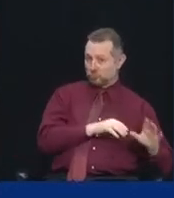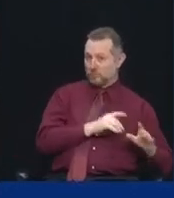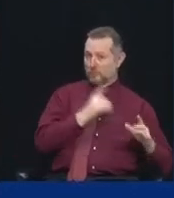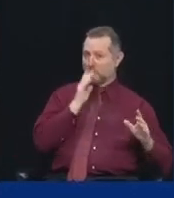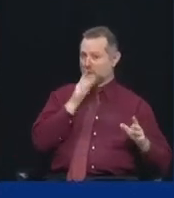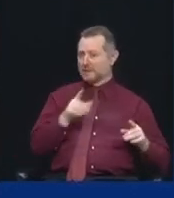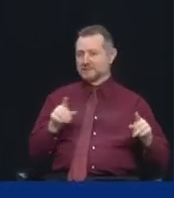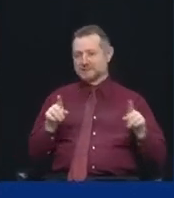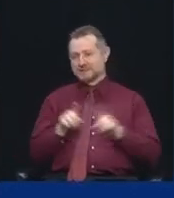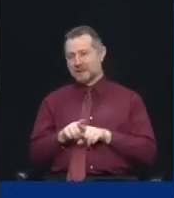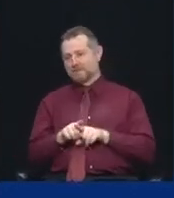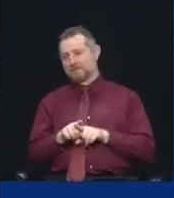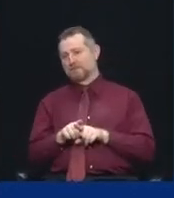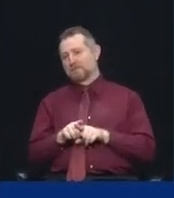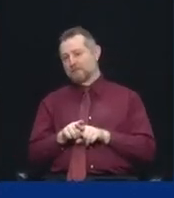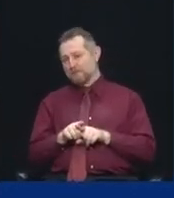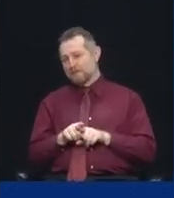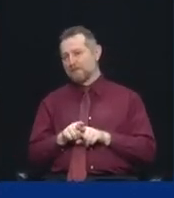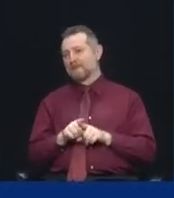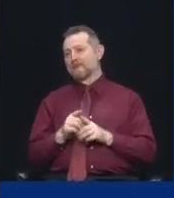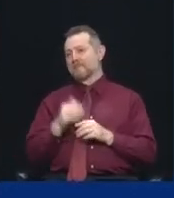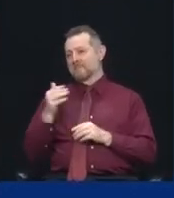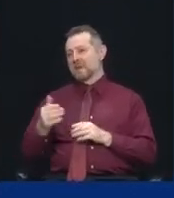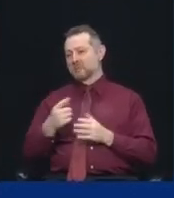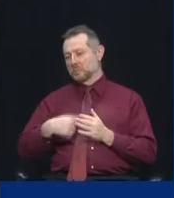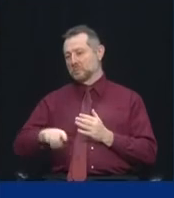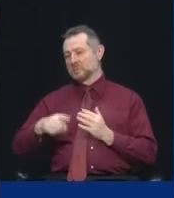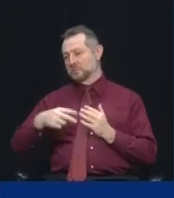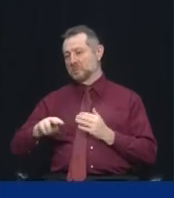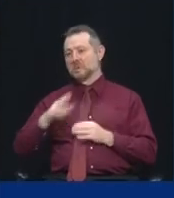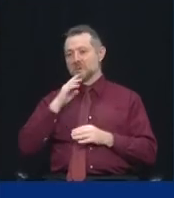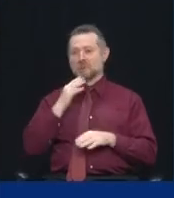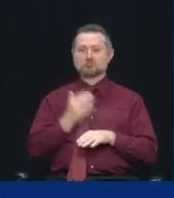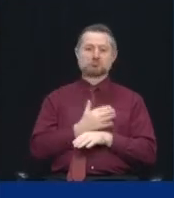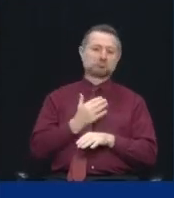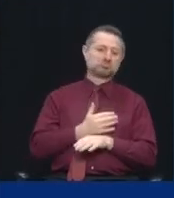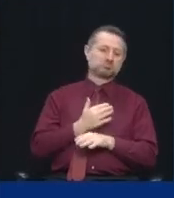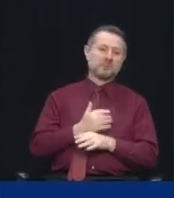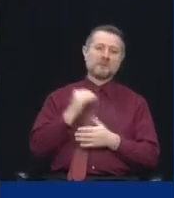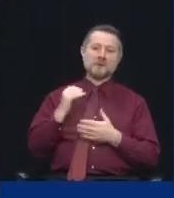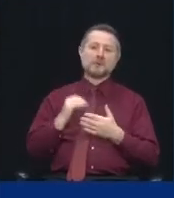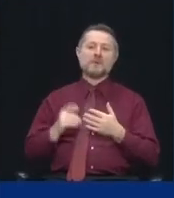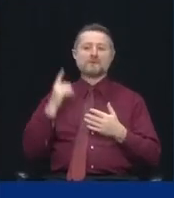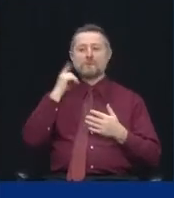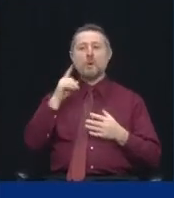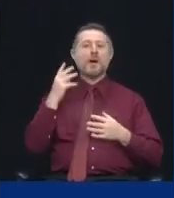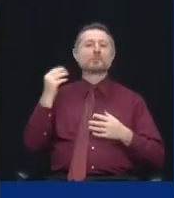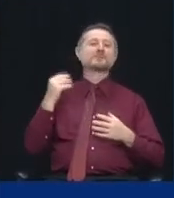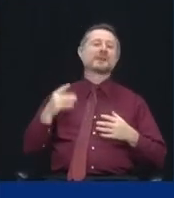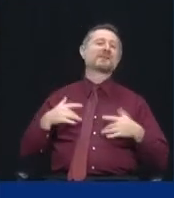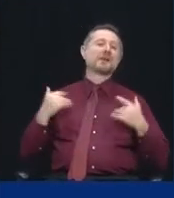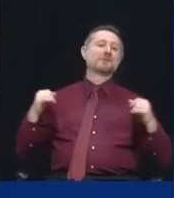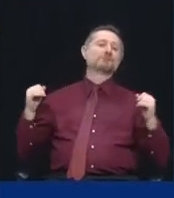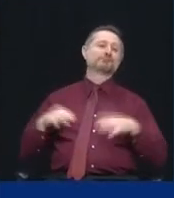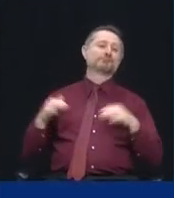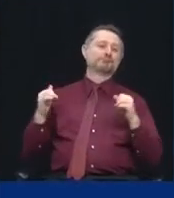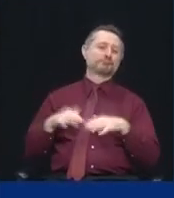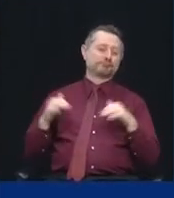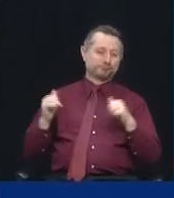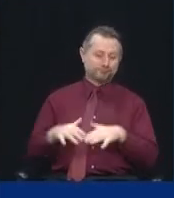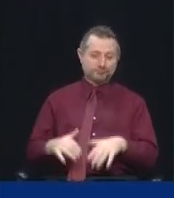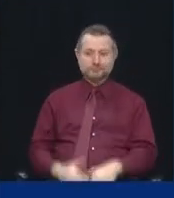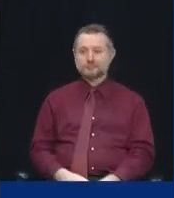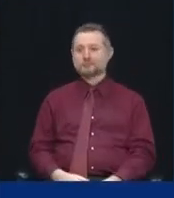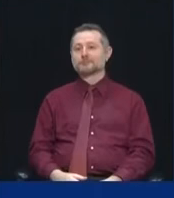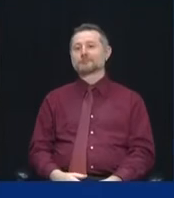that over the next week with revisions to the guidance for outdoor events. And we are